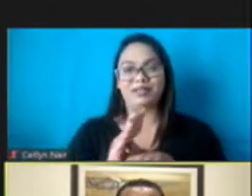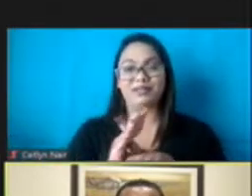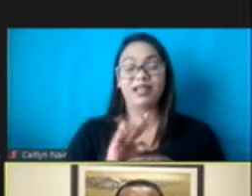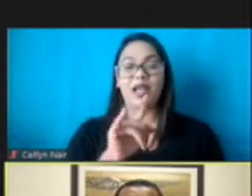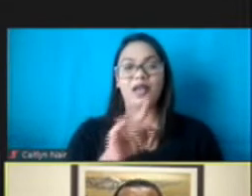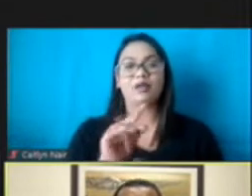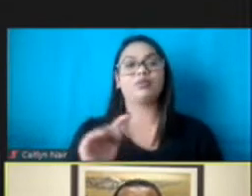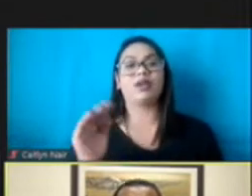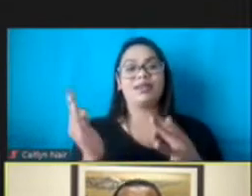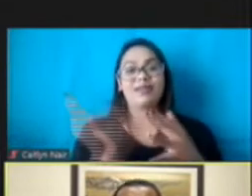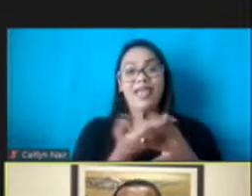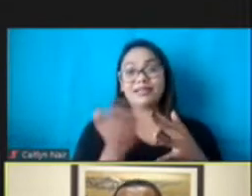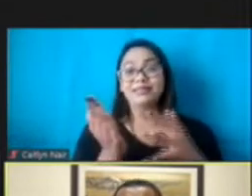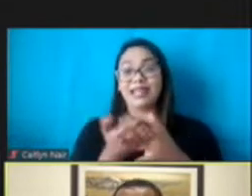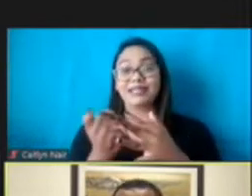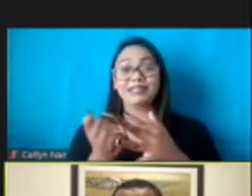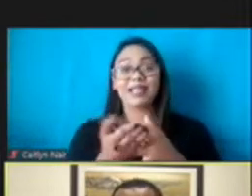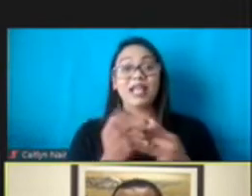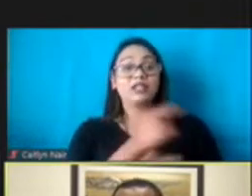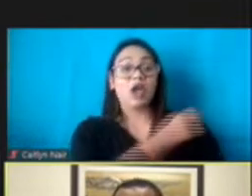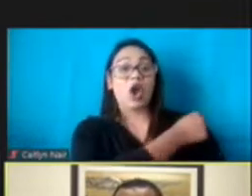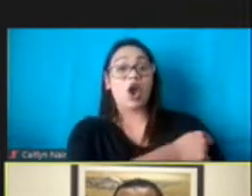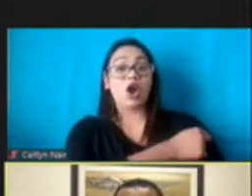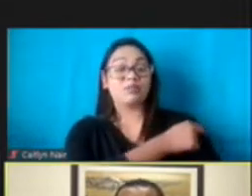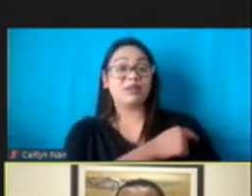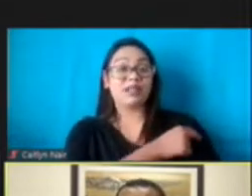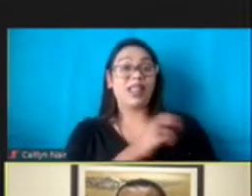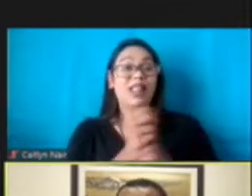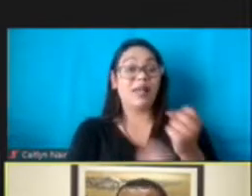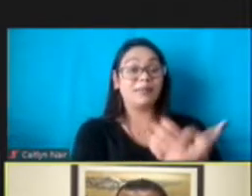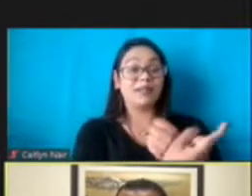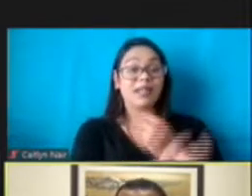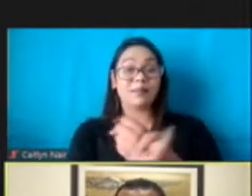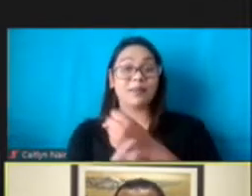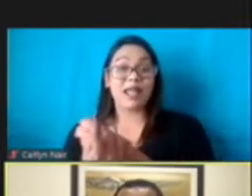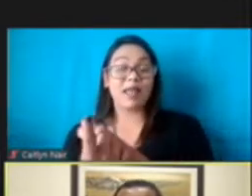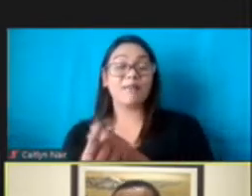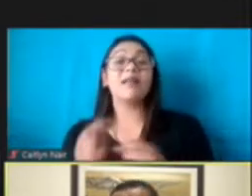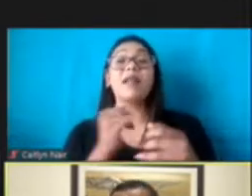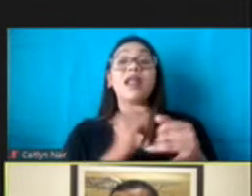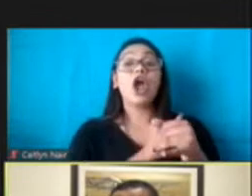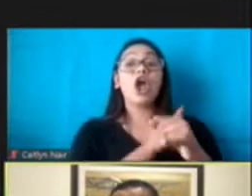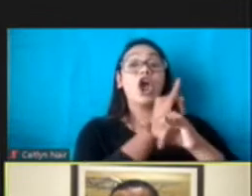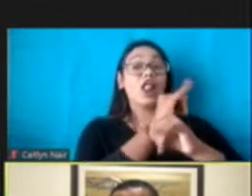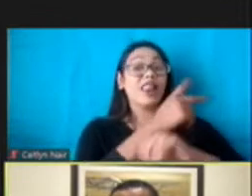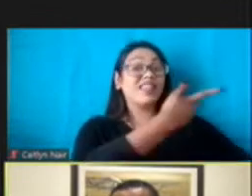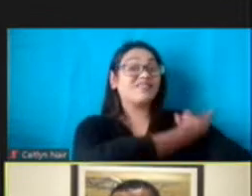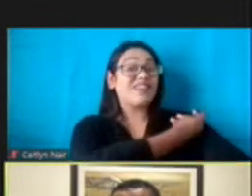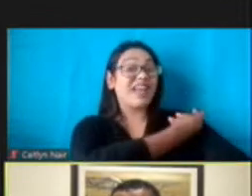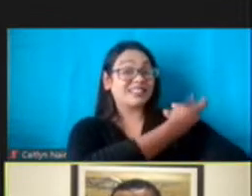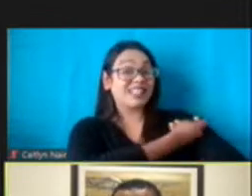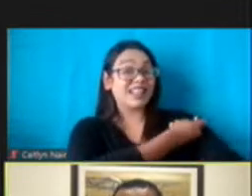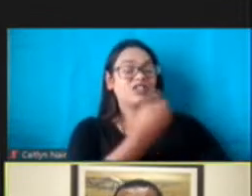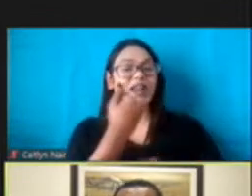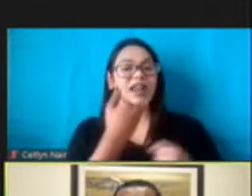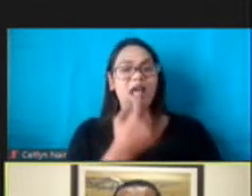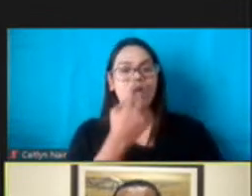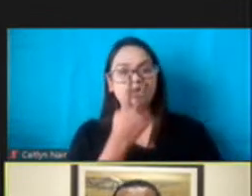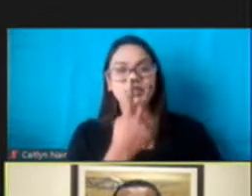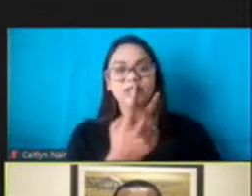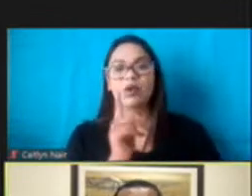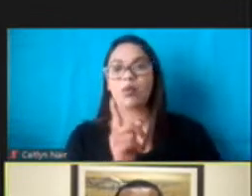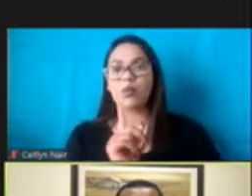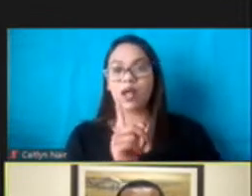cases was because of the early impact of vaccination already in the third wave. What we're seeing now is a much wider gap